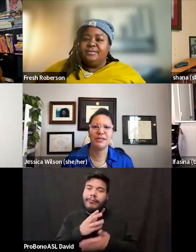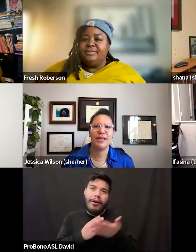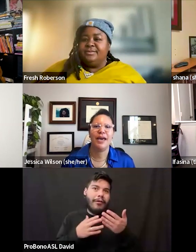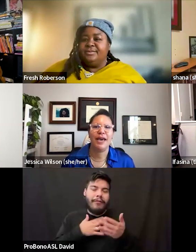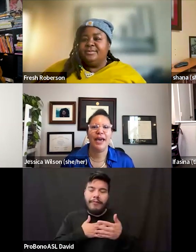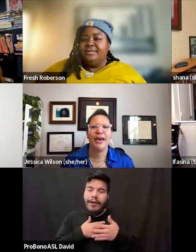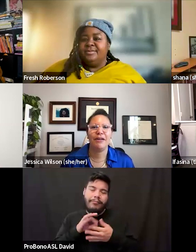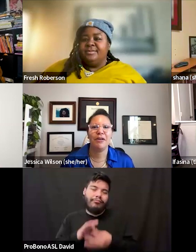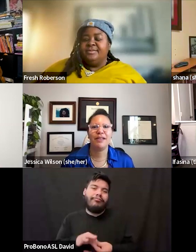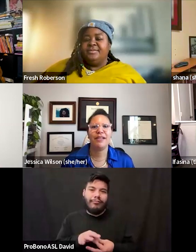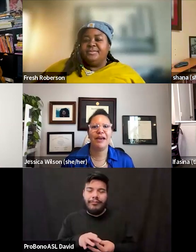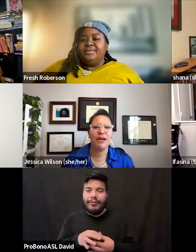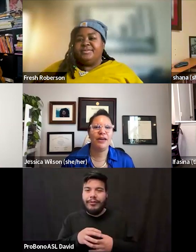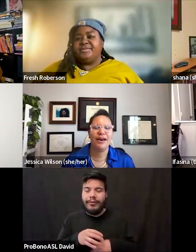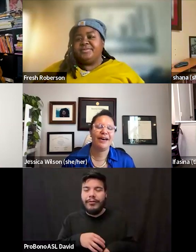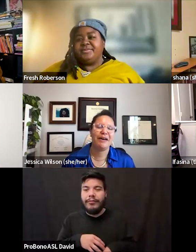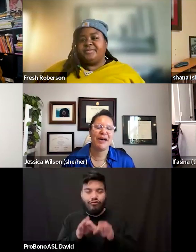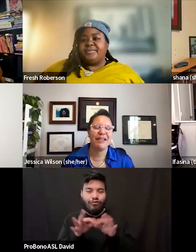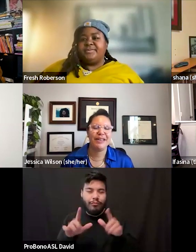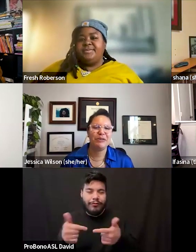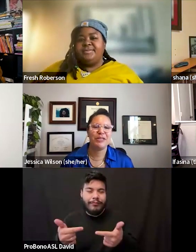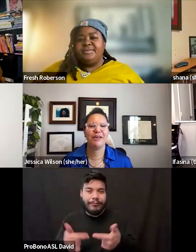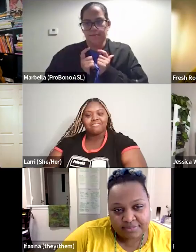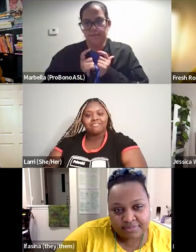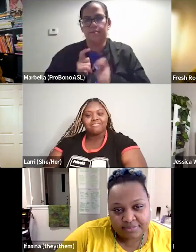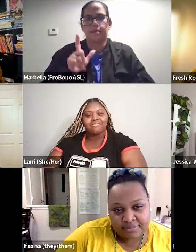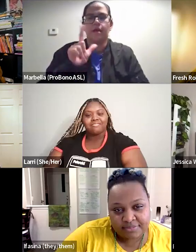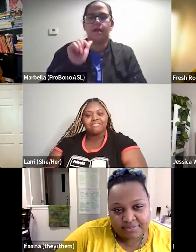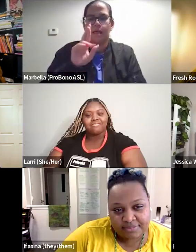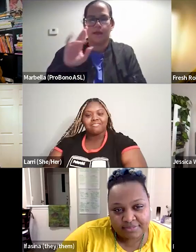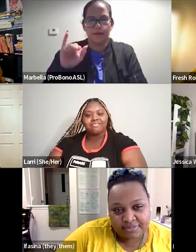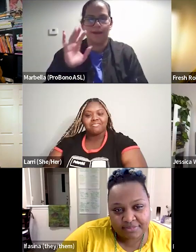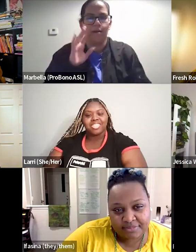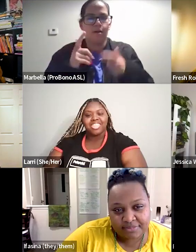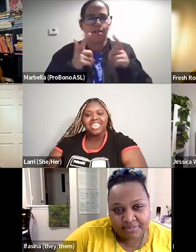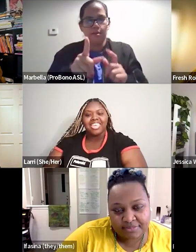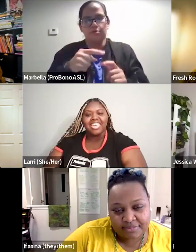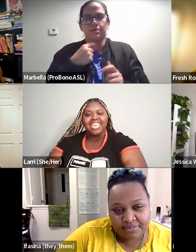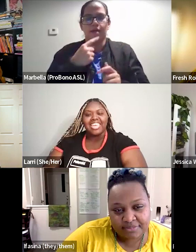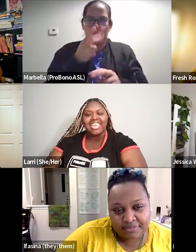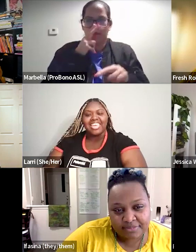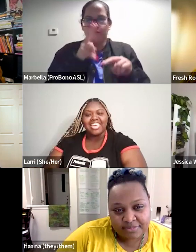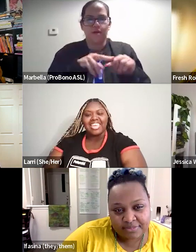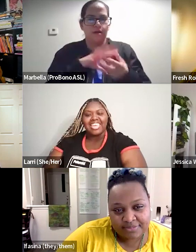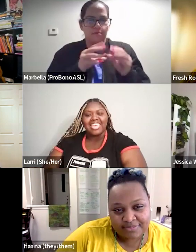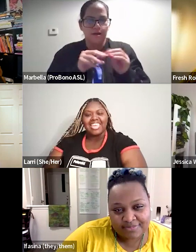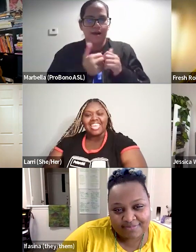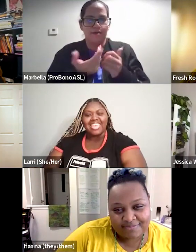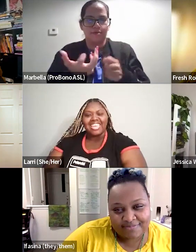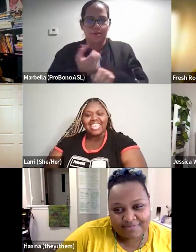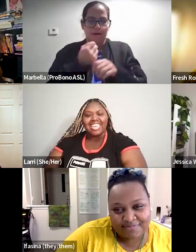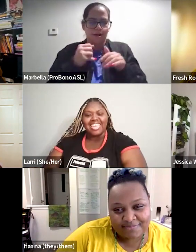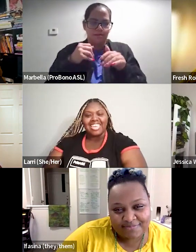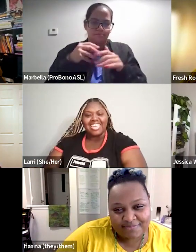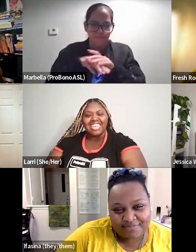basis. And Larry, uh, I'll let you tell the fun bits of how you got in with all of us.